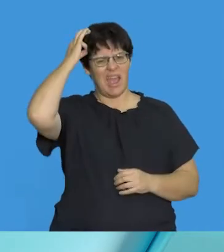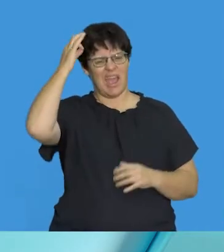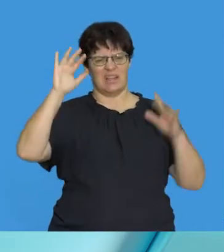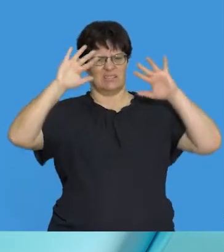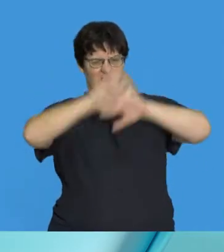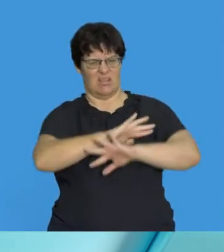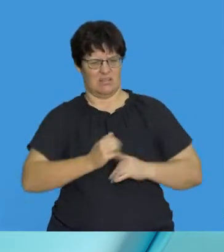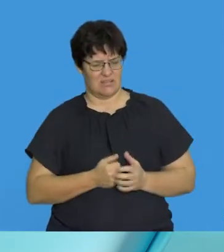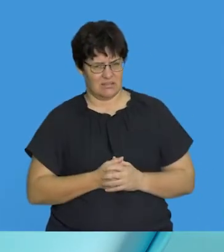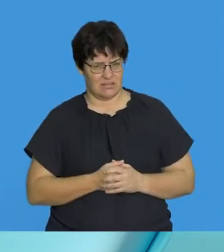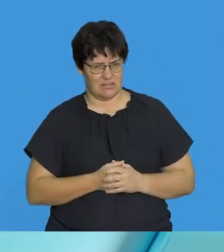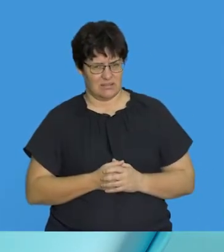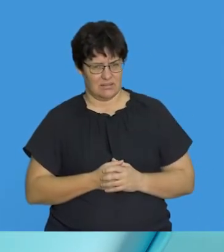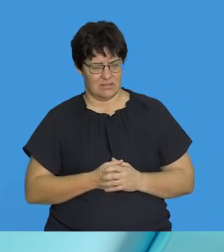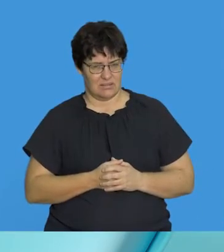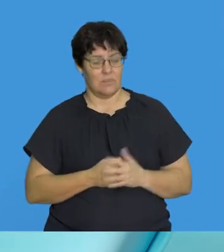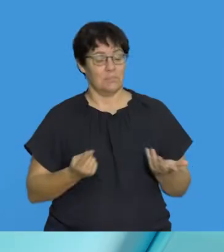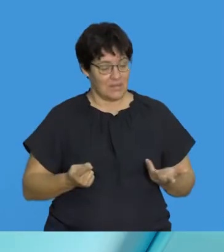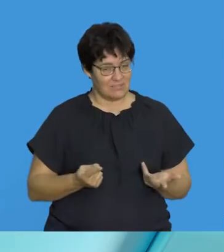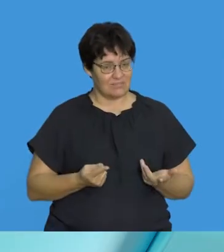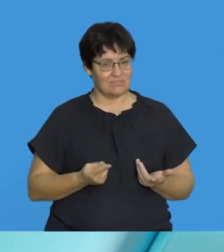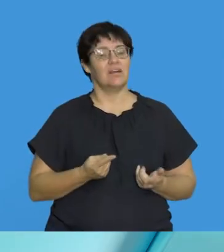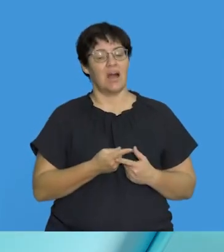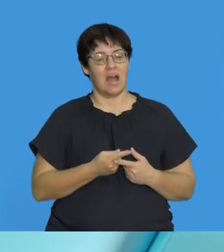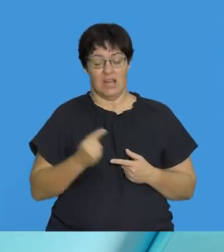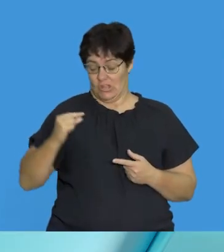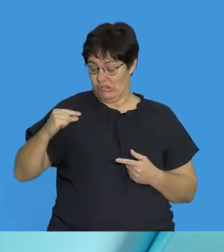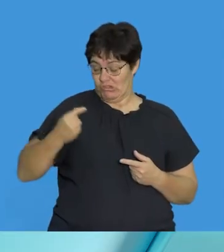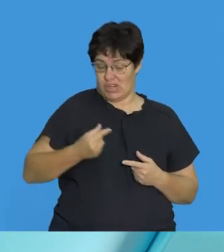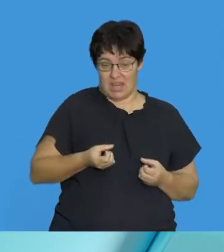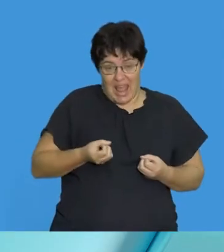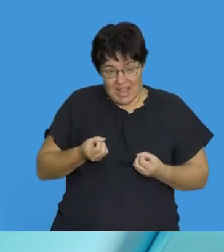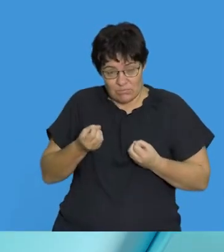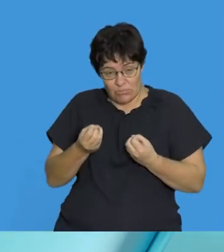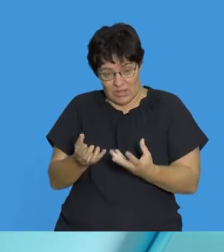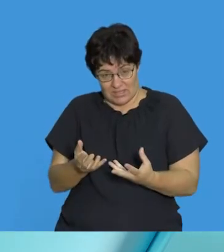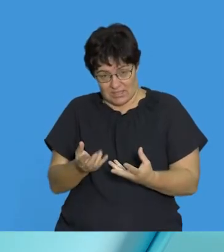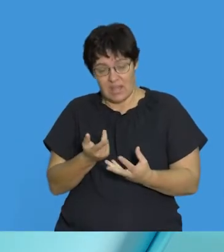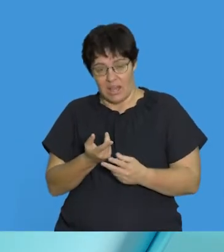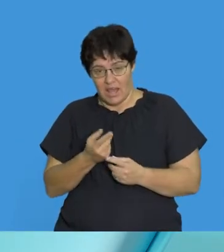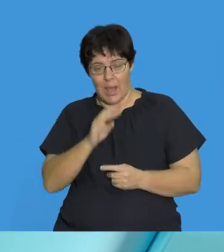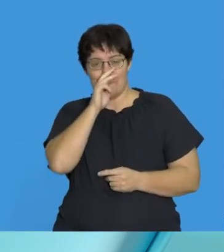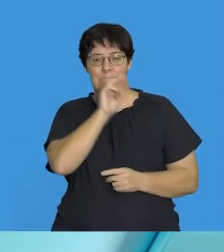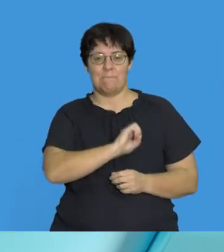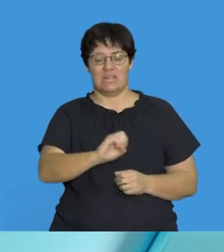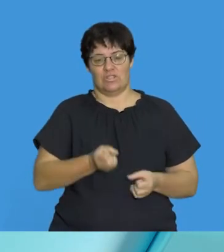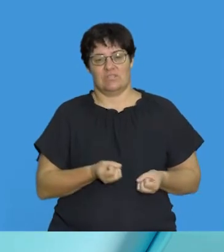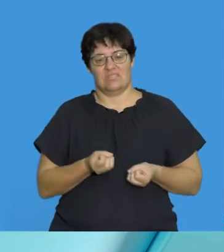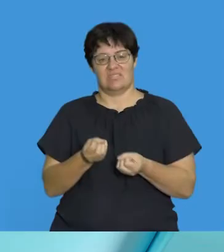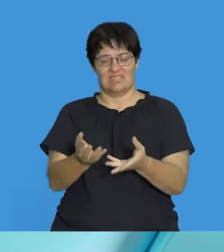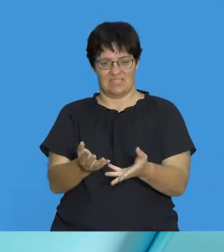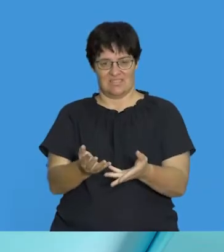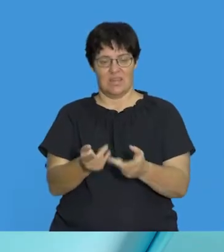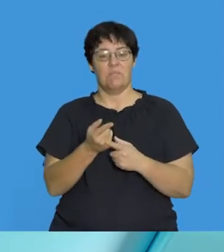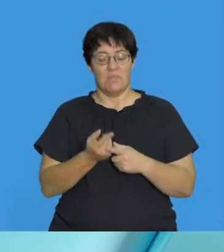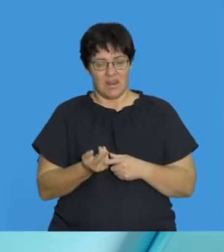hair? And hence, it is the expression of the gene where it sends out a specific message that is now